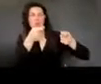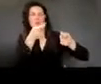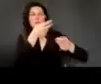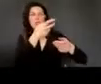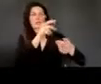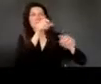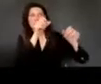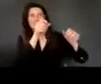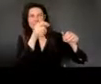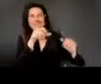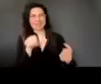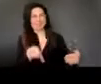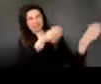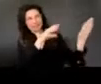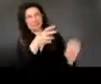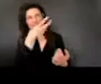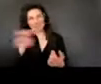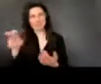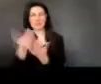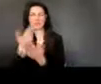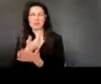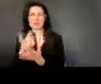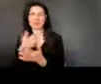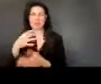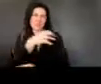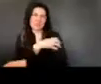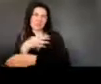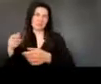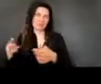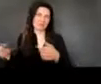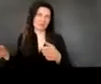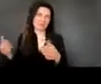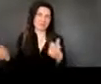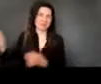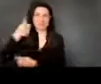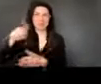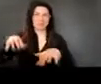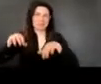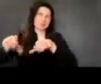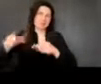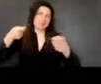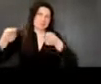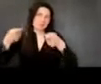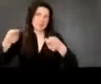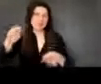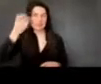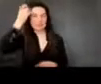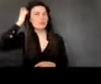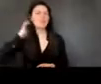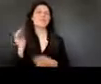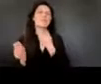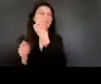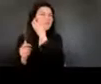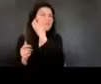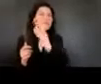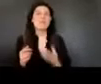early. I'm not so sure, and I'm sure there are some fail safes that stops this kind